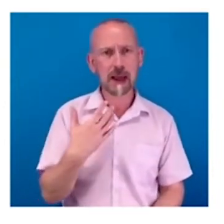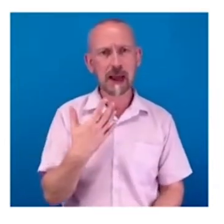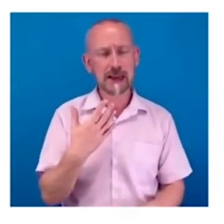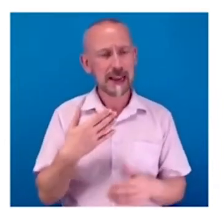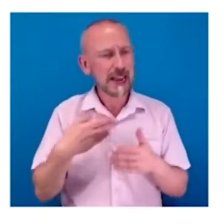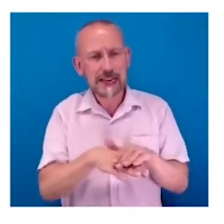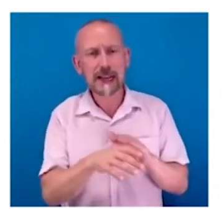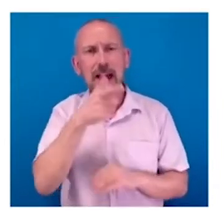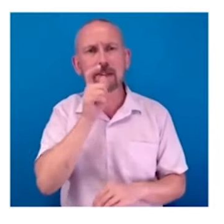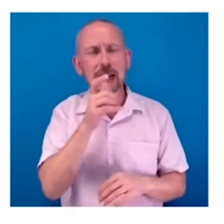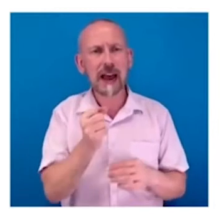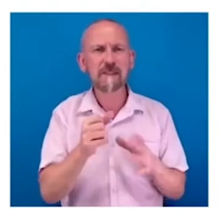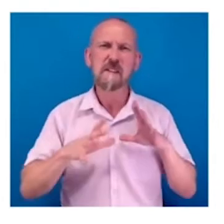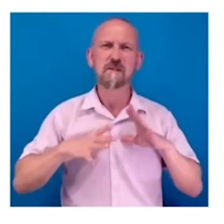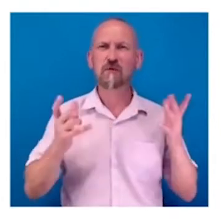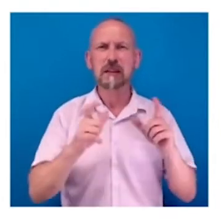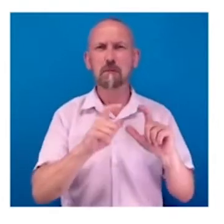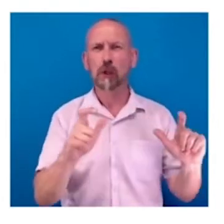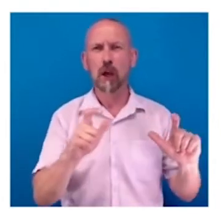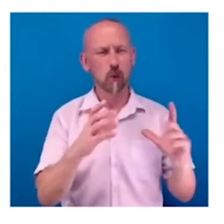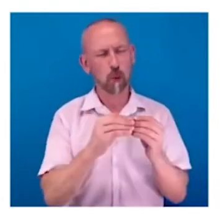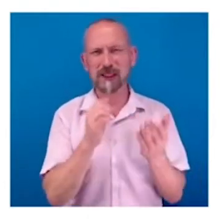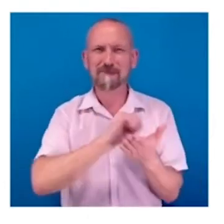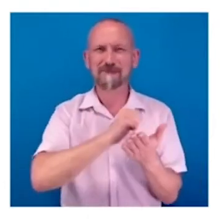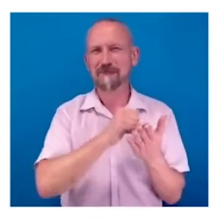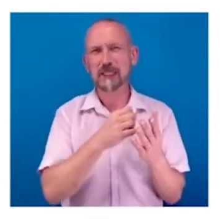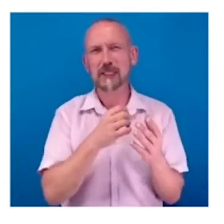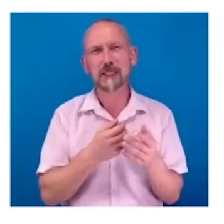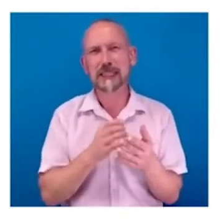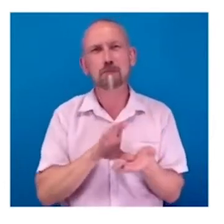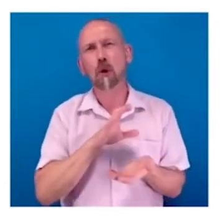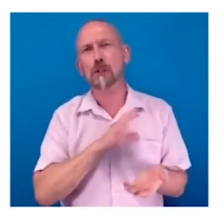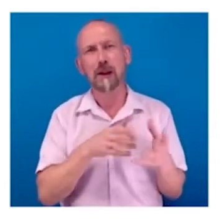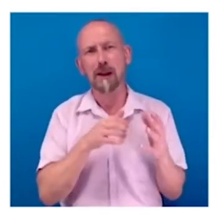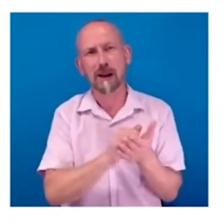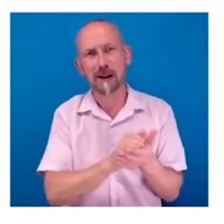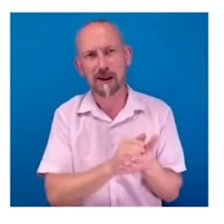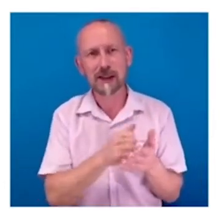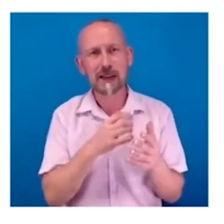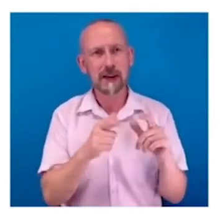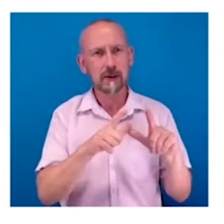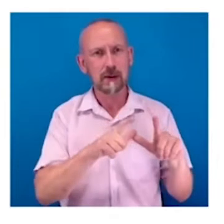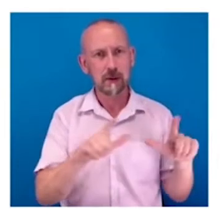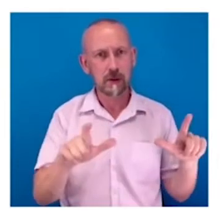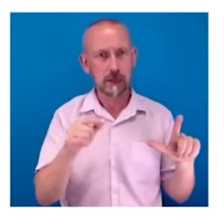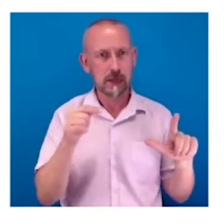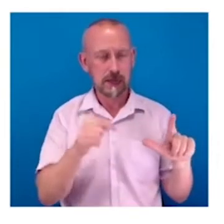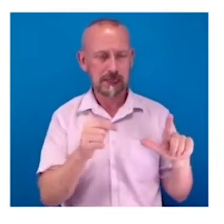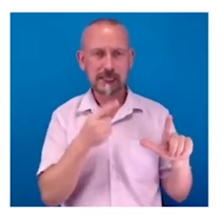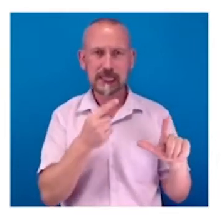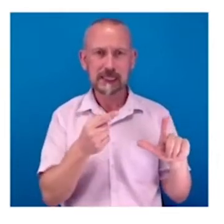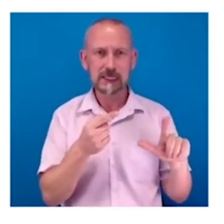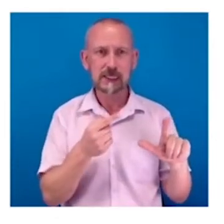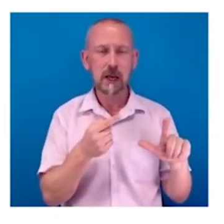all kinds of different things. And I grabbed one of these postcards, and on it says, because only everybody wins when